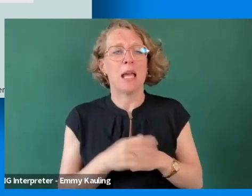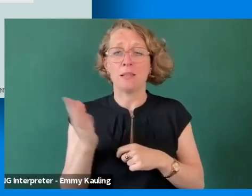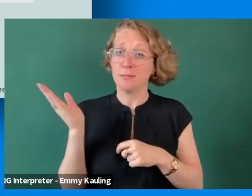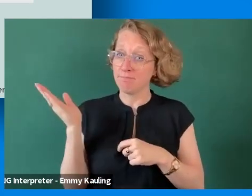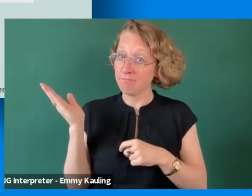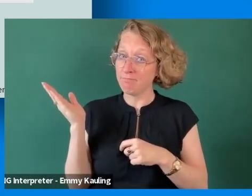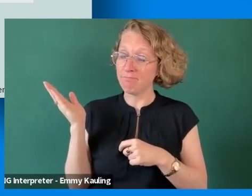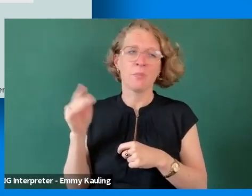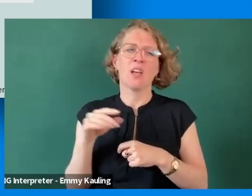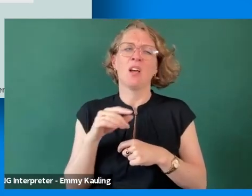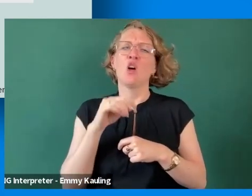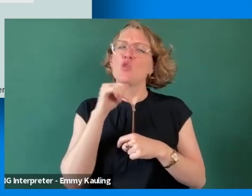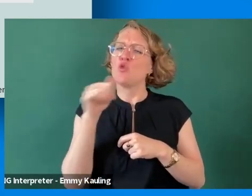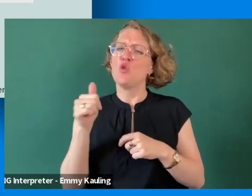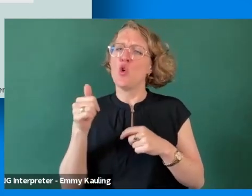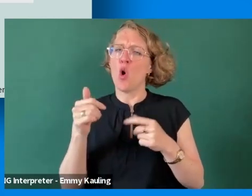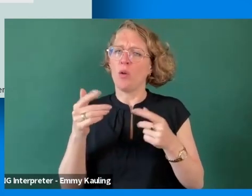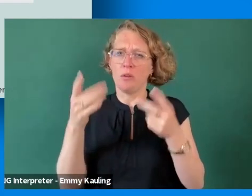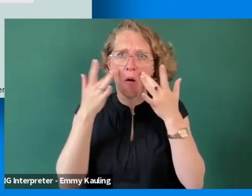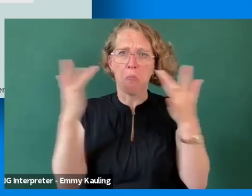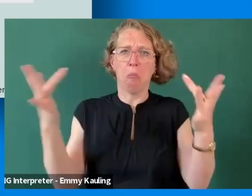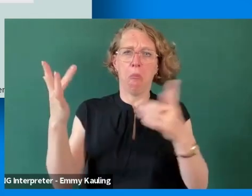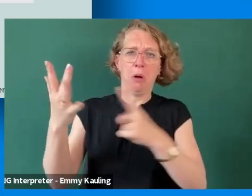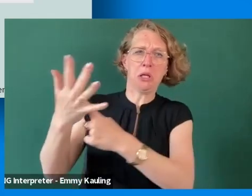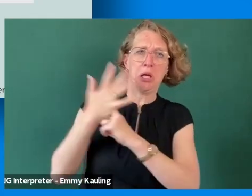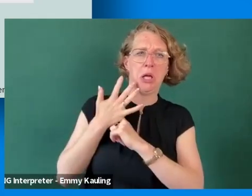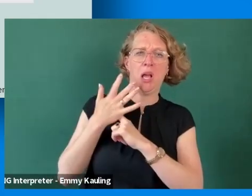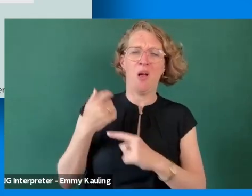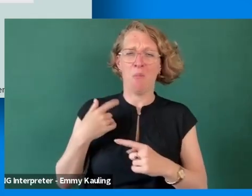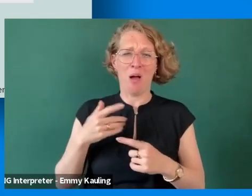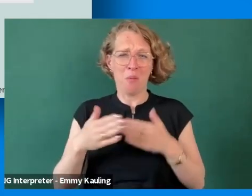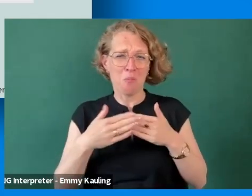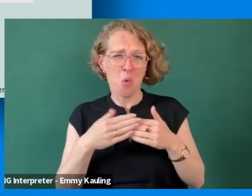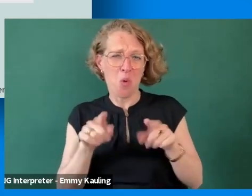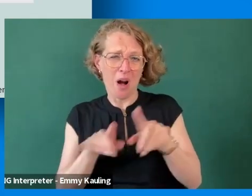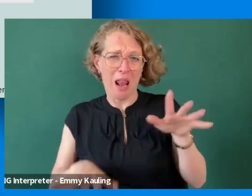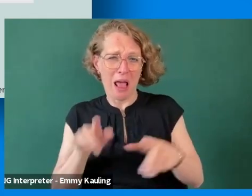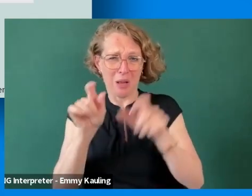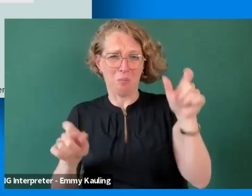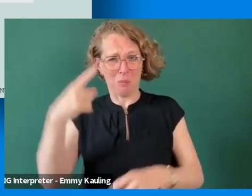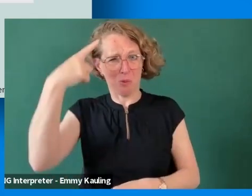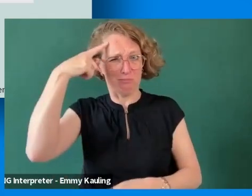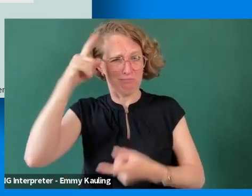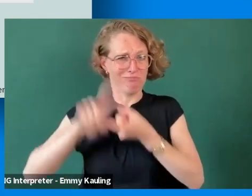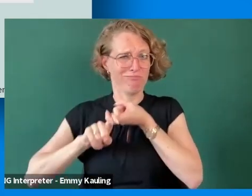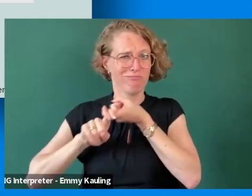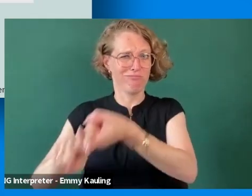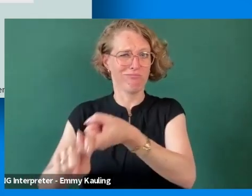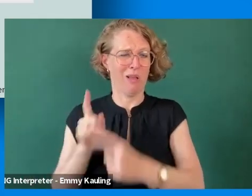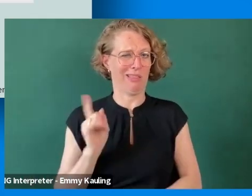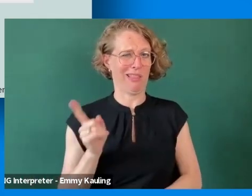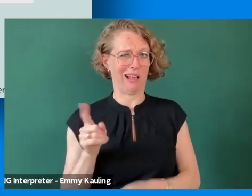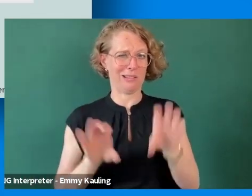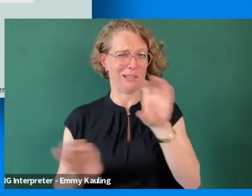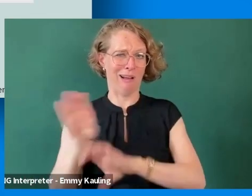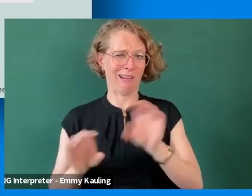discrimination, but I think it's more about a sort of fixed mindset in terms of this is the way we do science. If